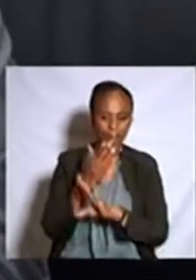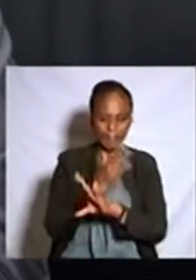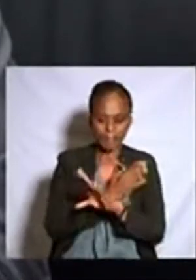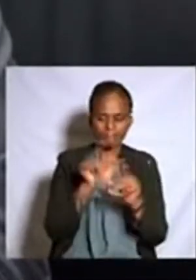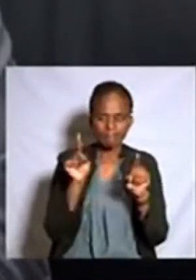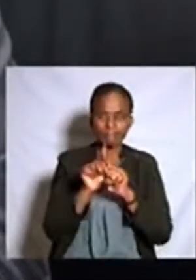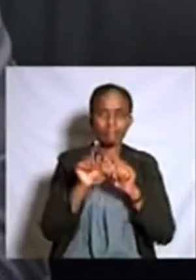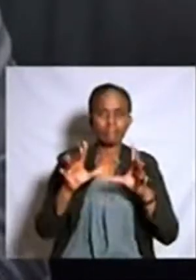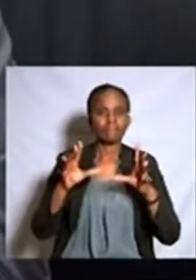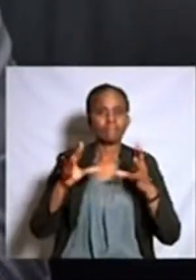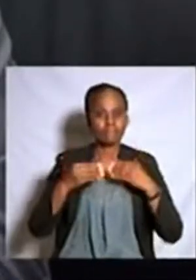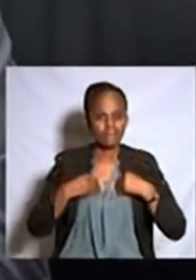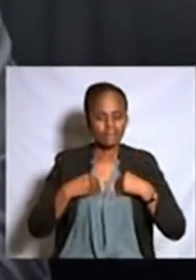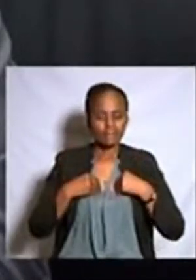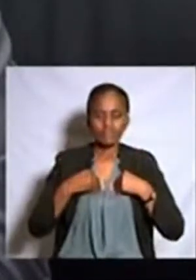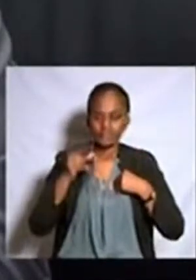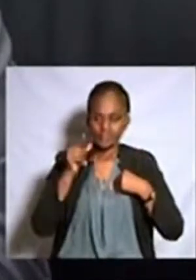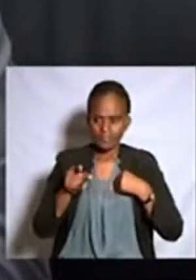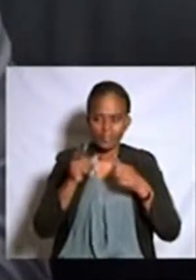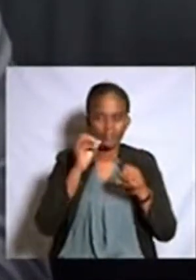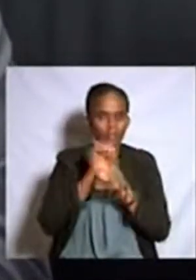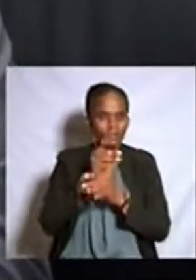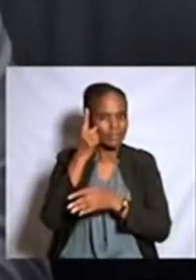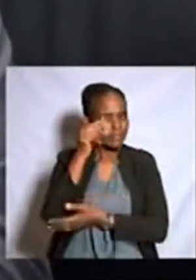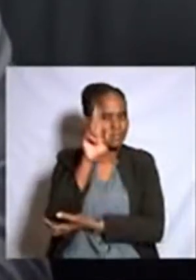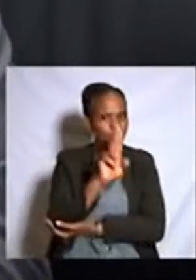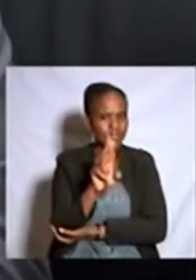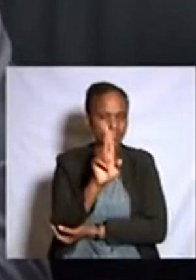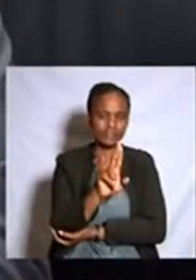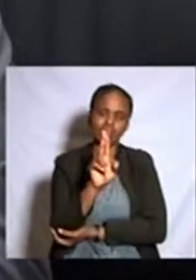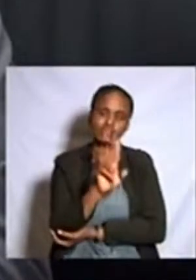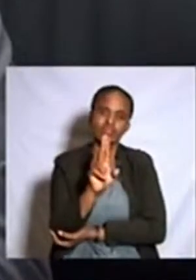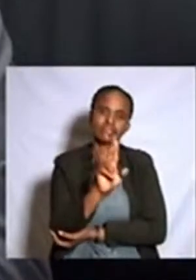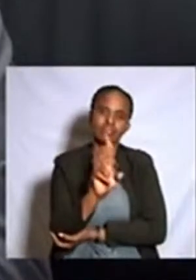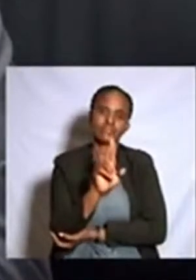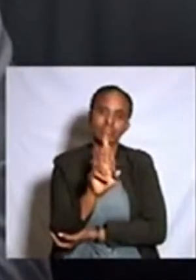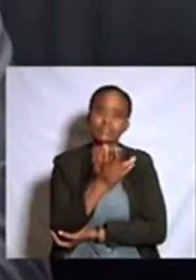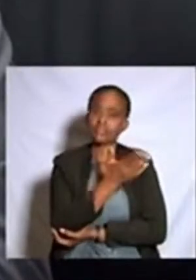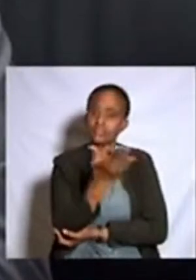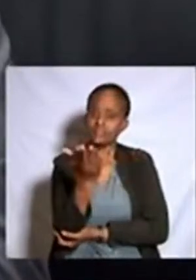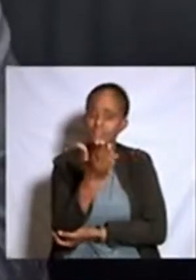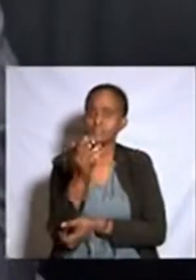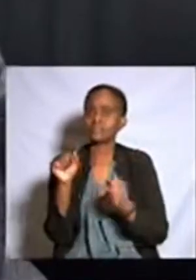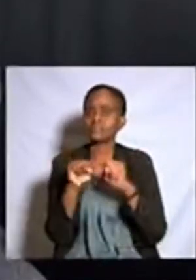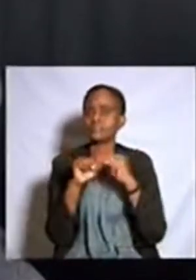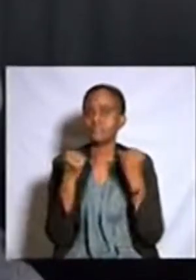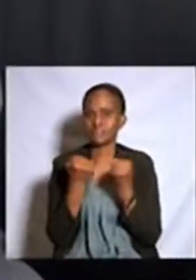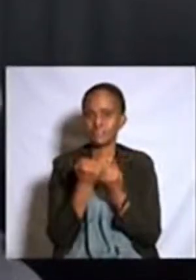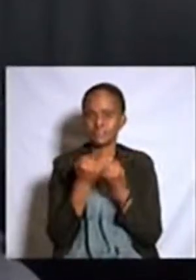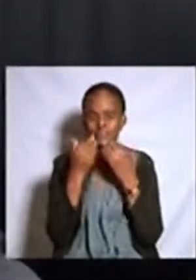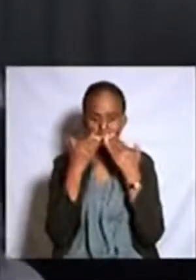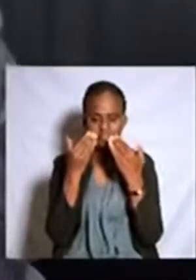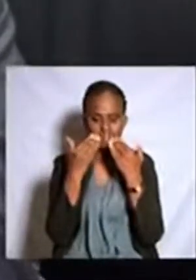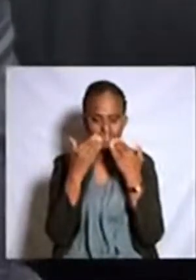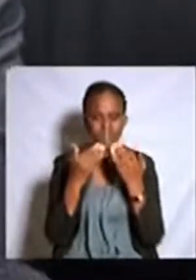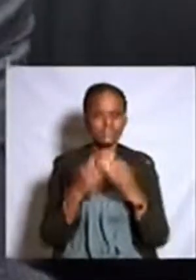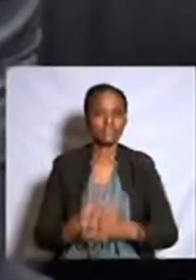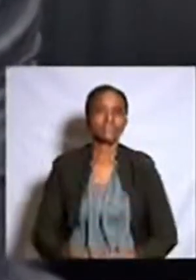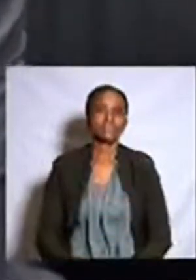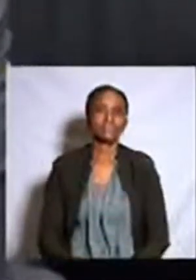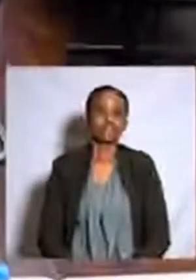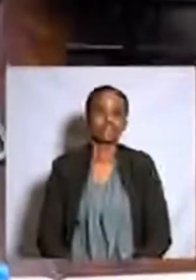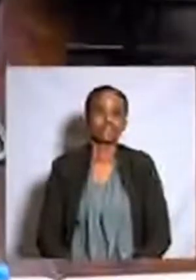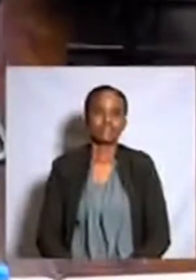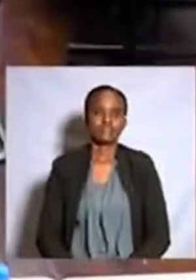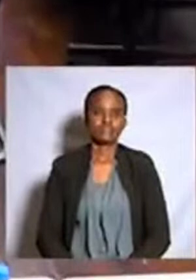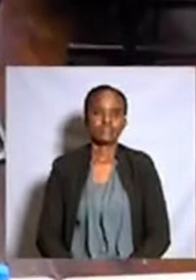was accepted as being ready for use by the society? Thank you.